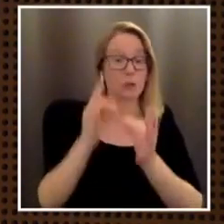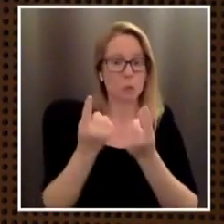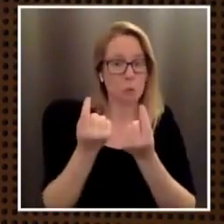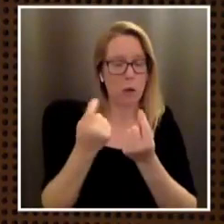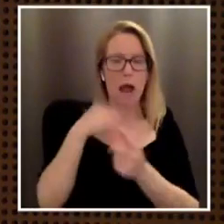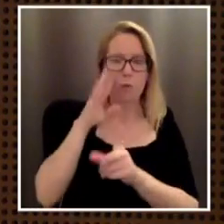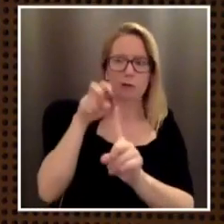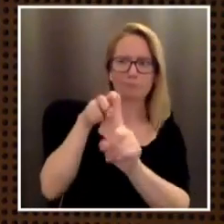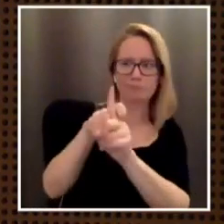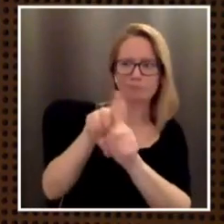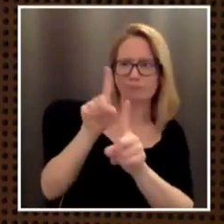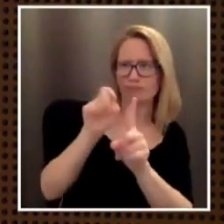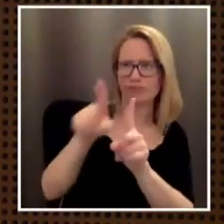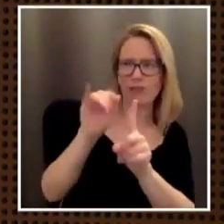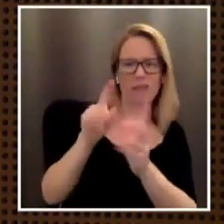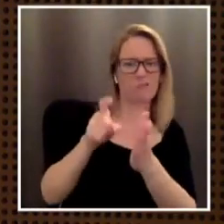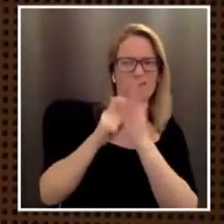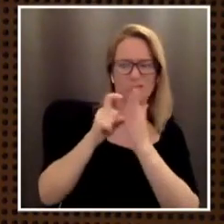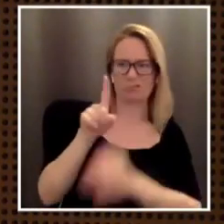the requirement.